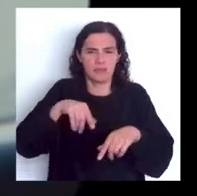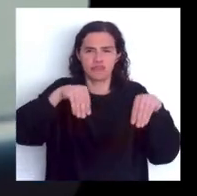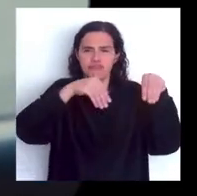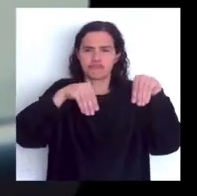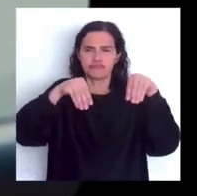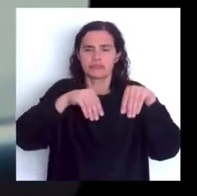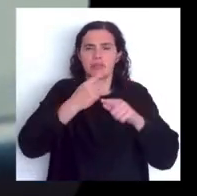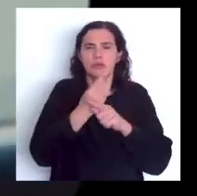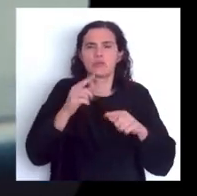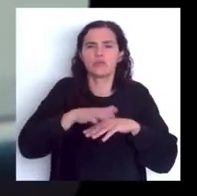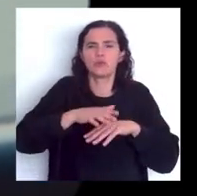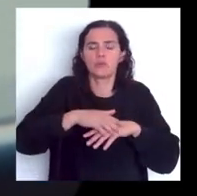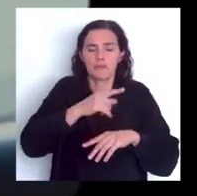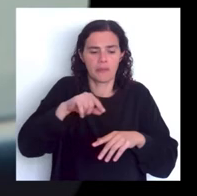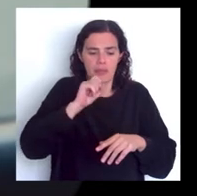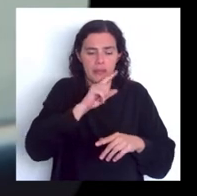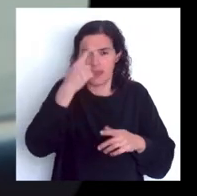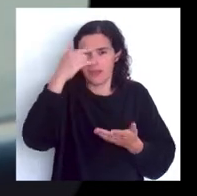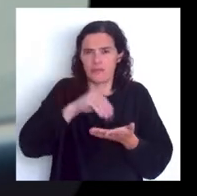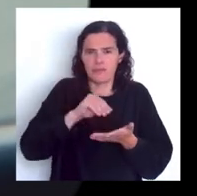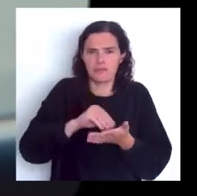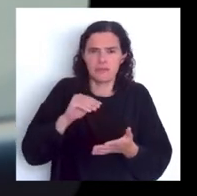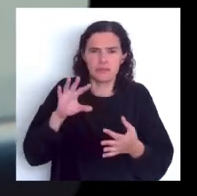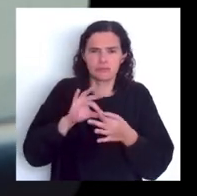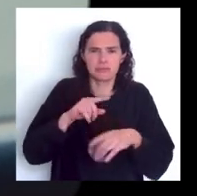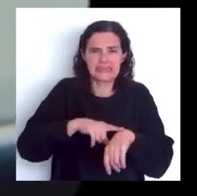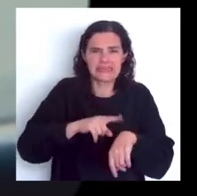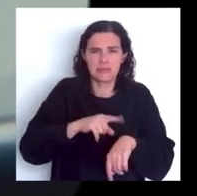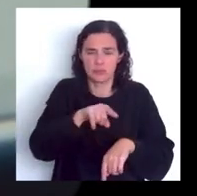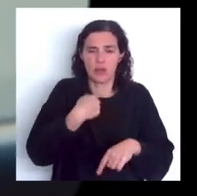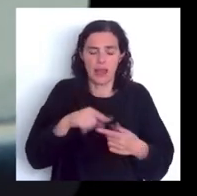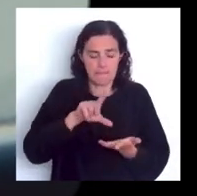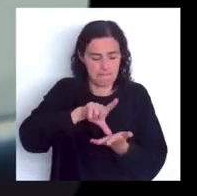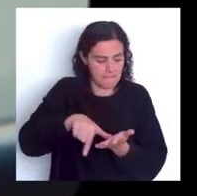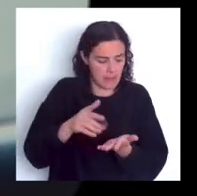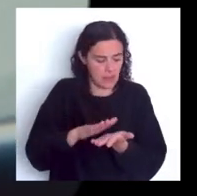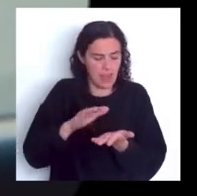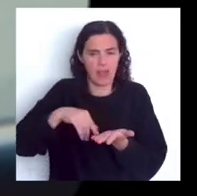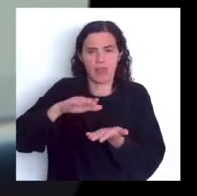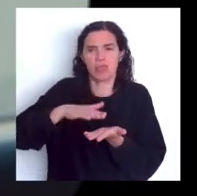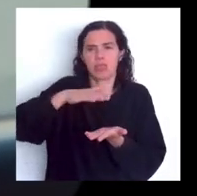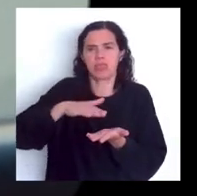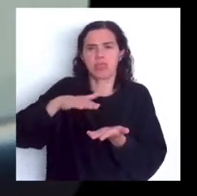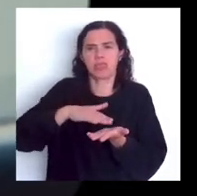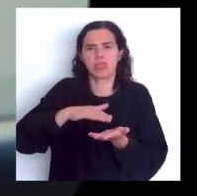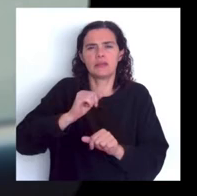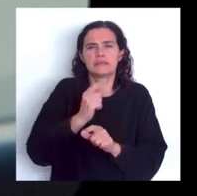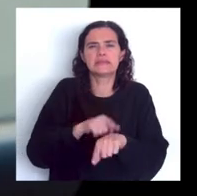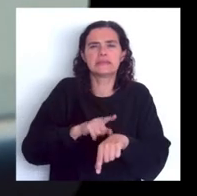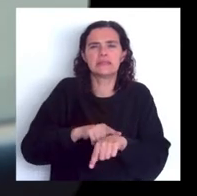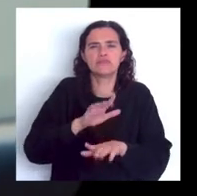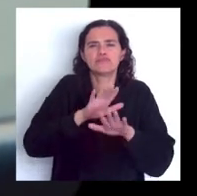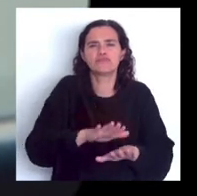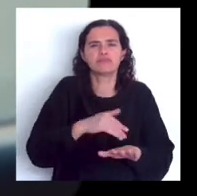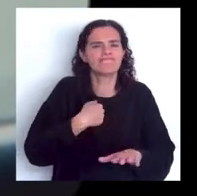suspended in time because of the same devices, the same invention of time, on a plate, suspended in